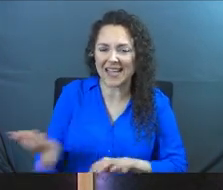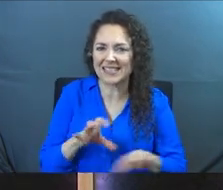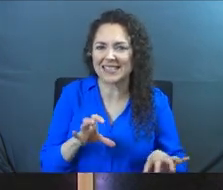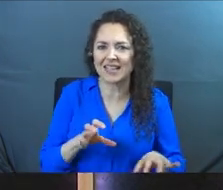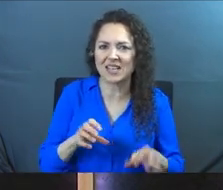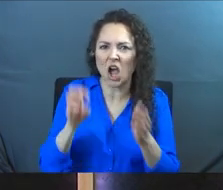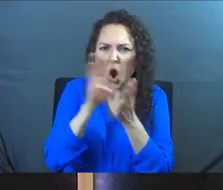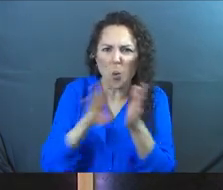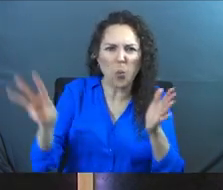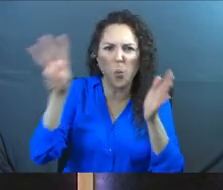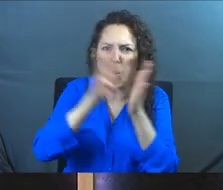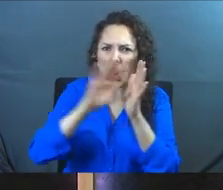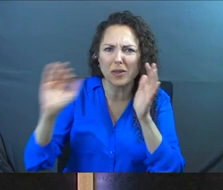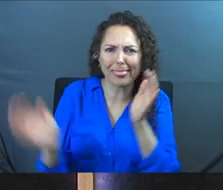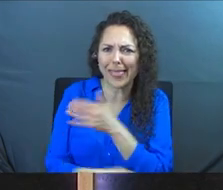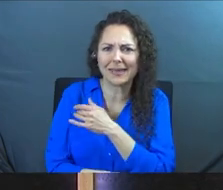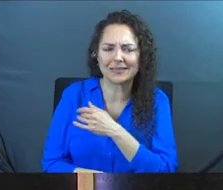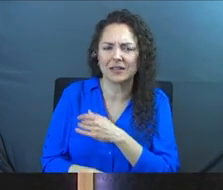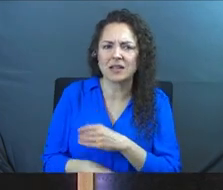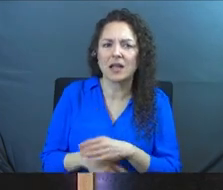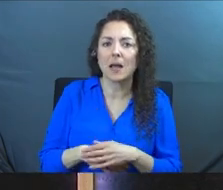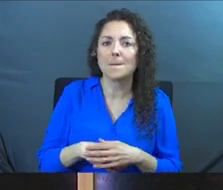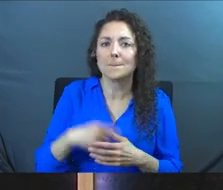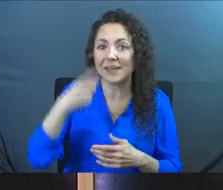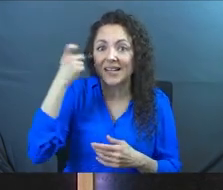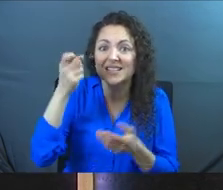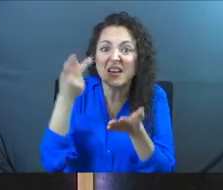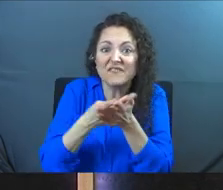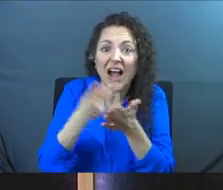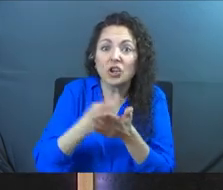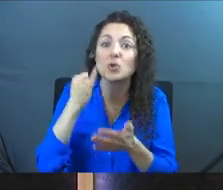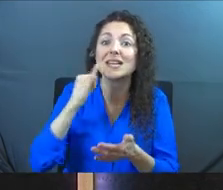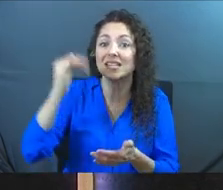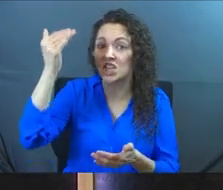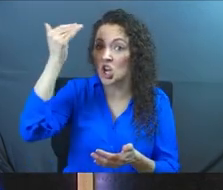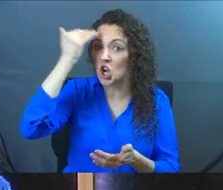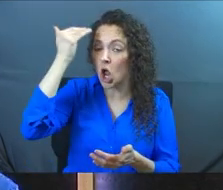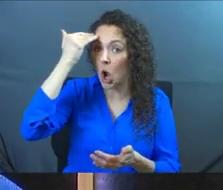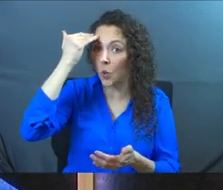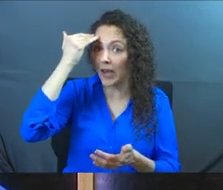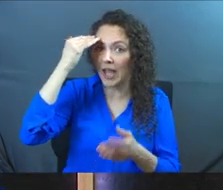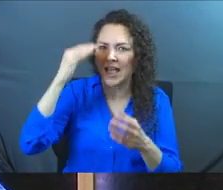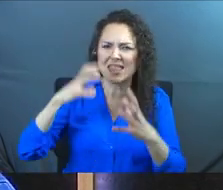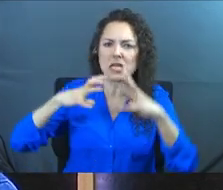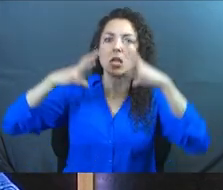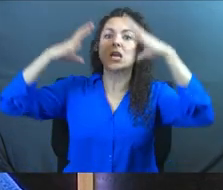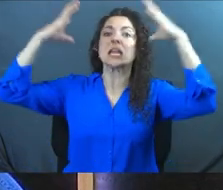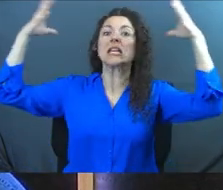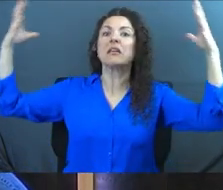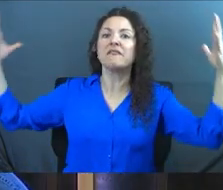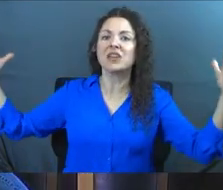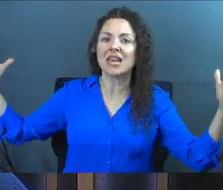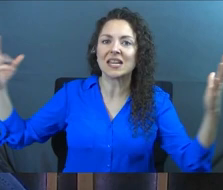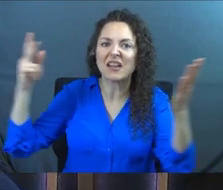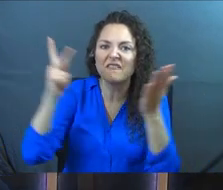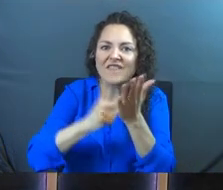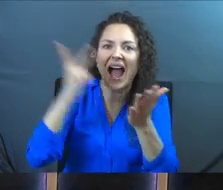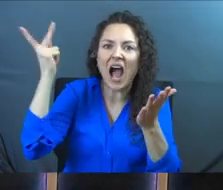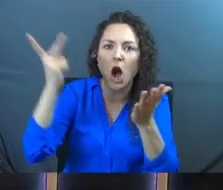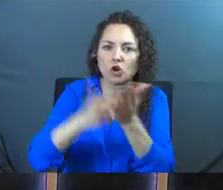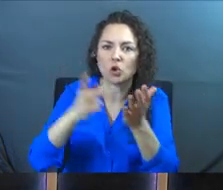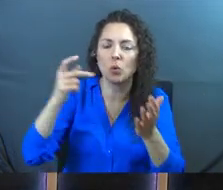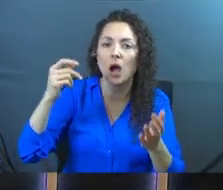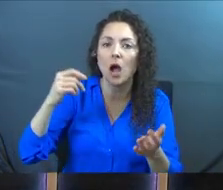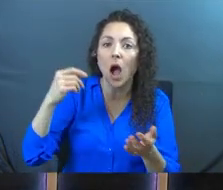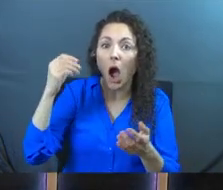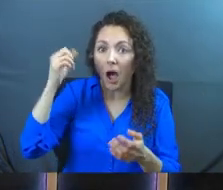when compared with the infinite value of knowing Christ Jesus, my Lord. I want to pause there. The infinite value of knowing him. Not the